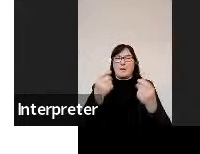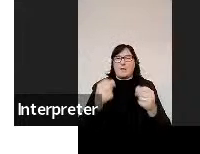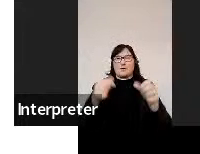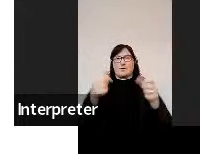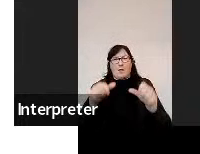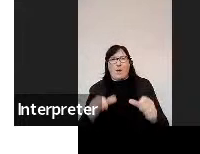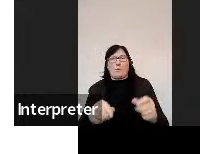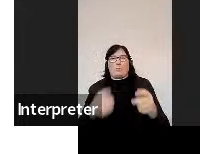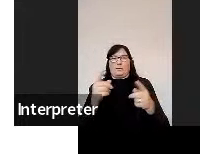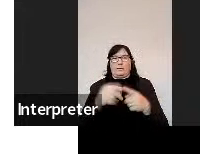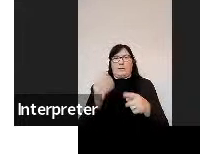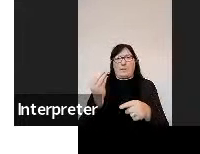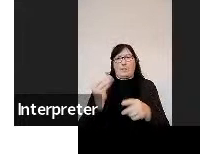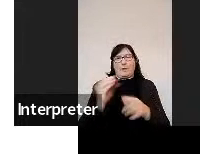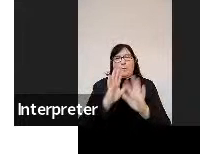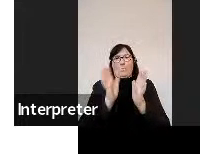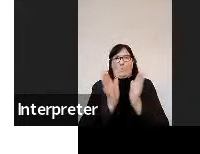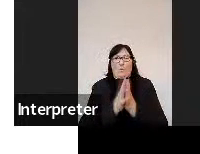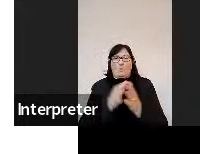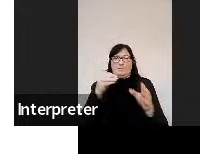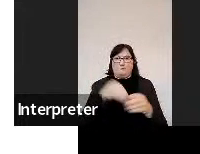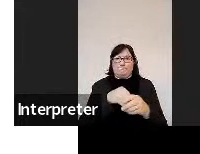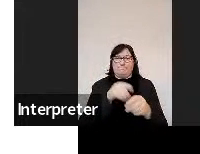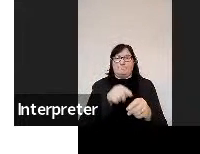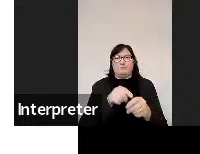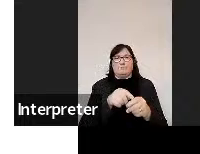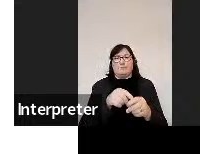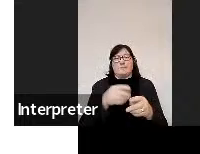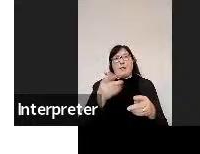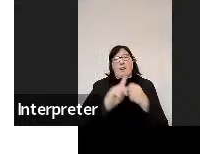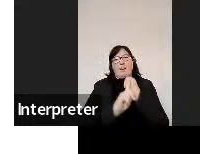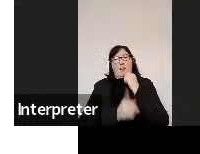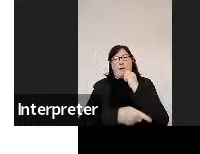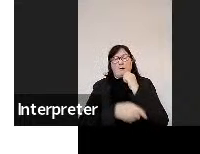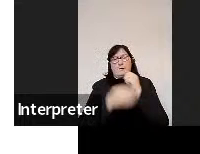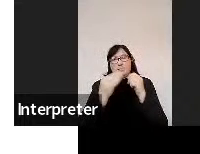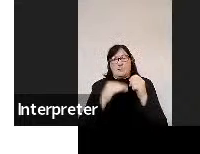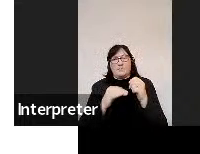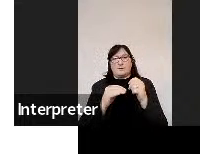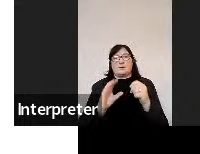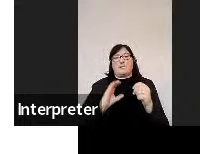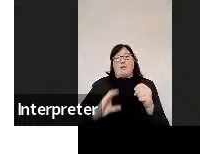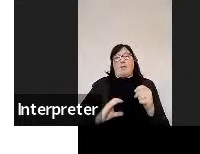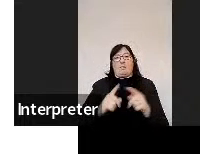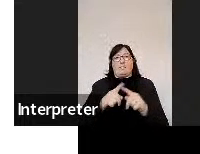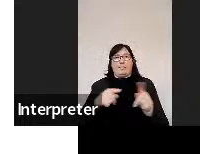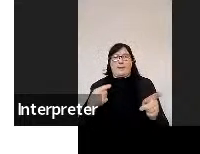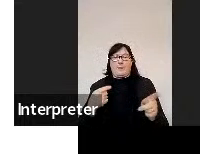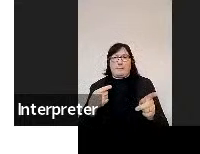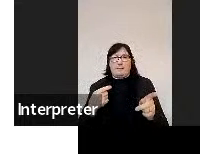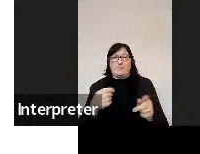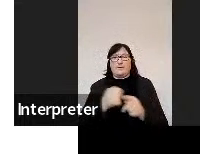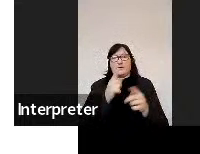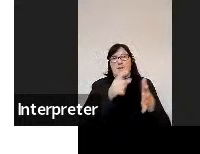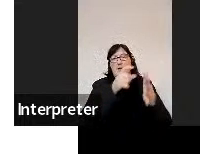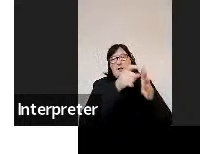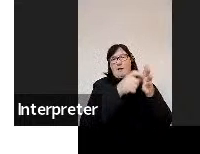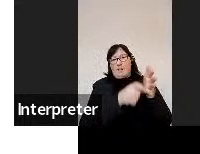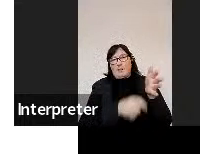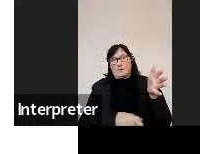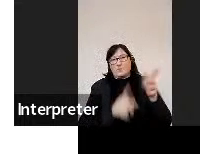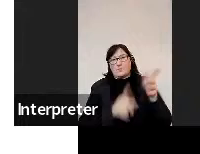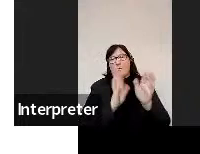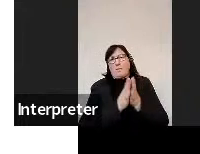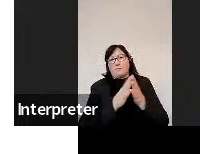date. The third section at the bottom is the registered client type section. Here you would see a list of all your approved